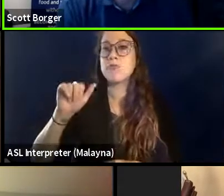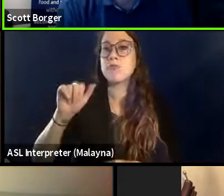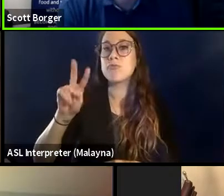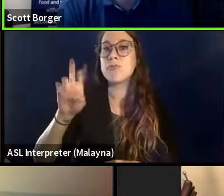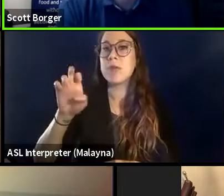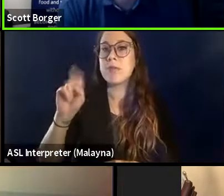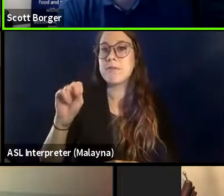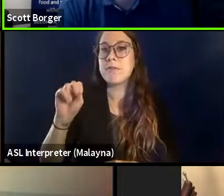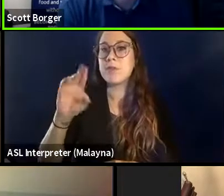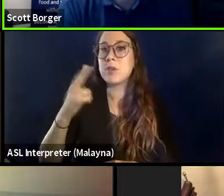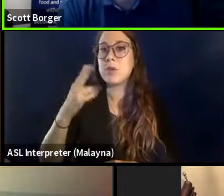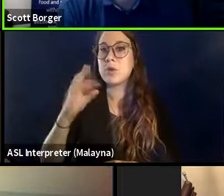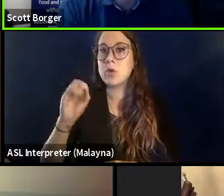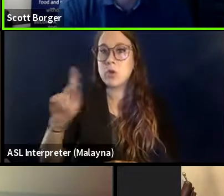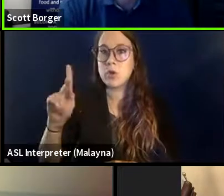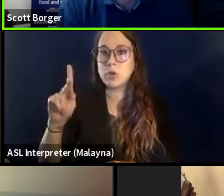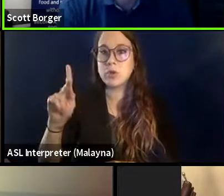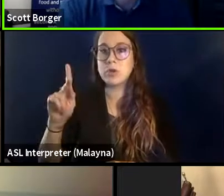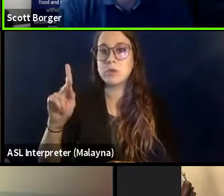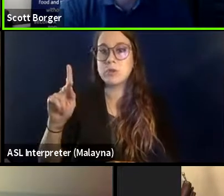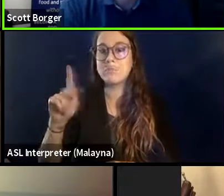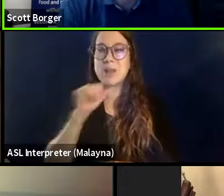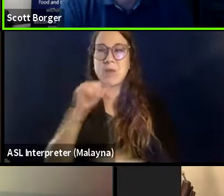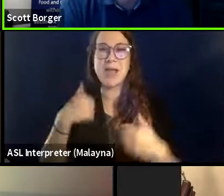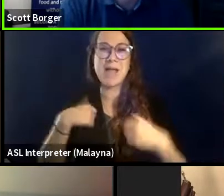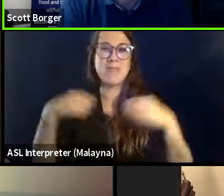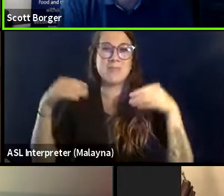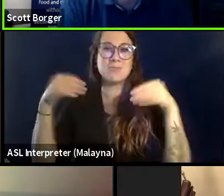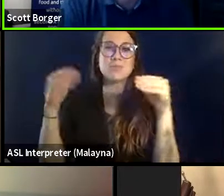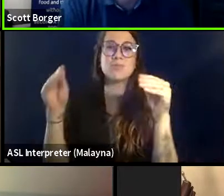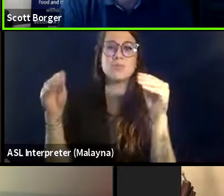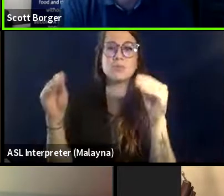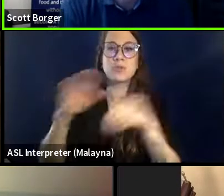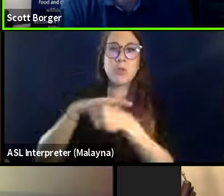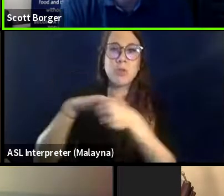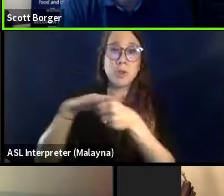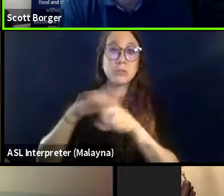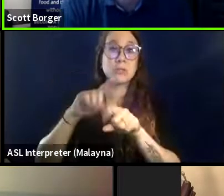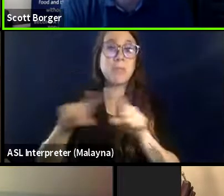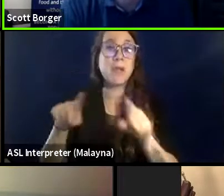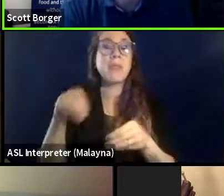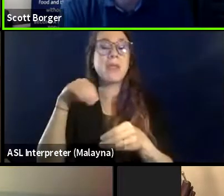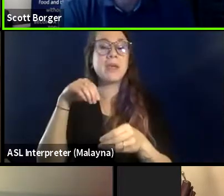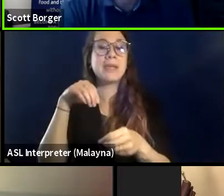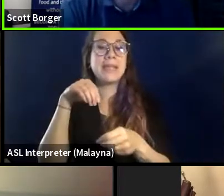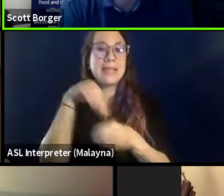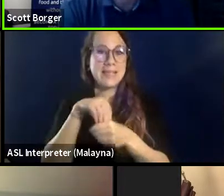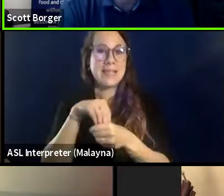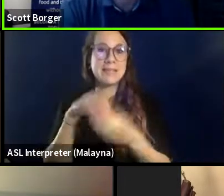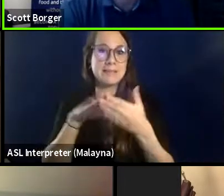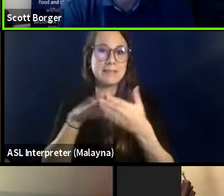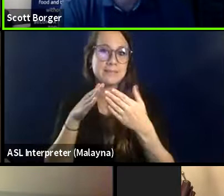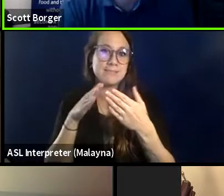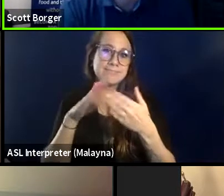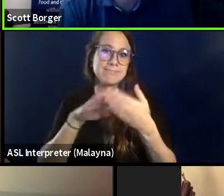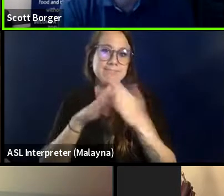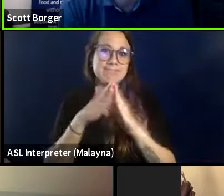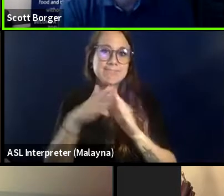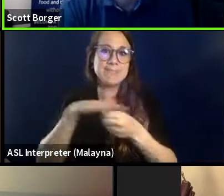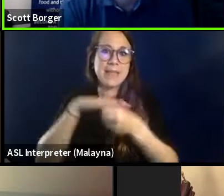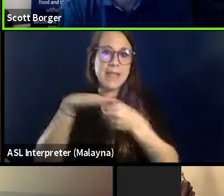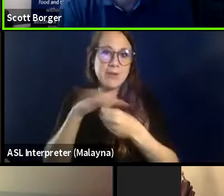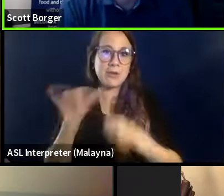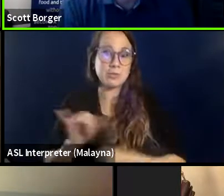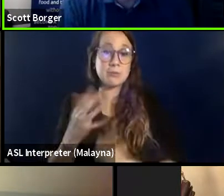also they don't have a retail location, but they are located in these neighborhoods. And those are 5 of our